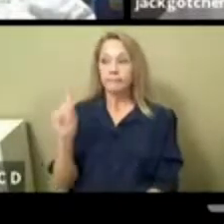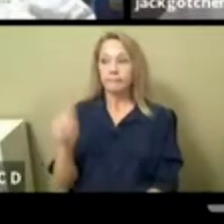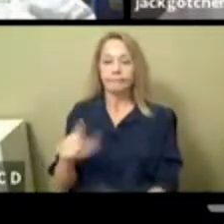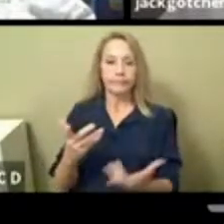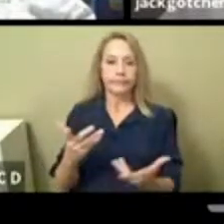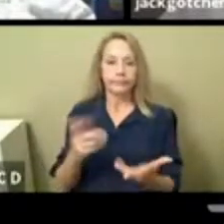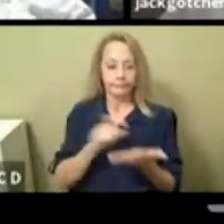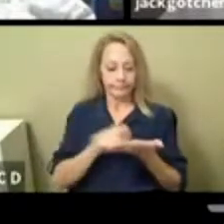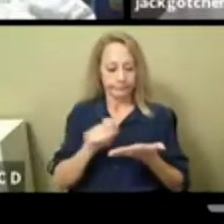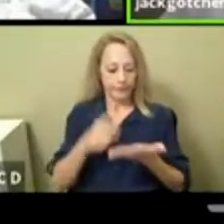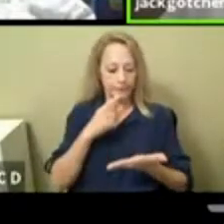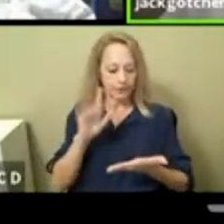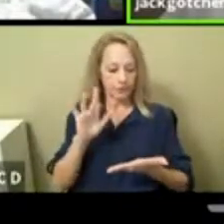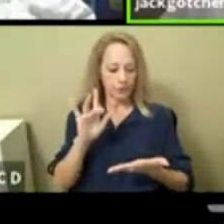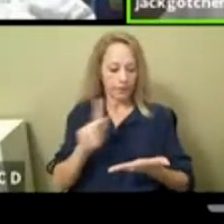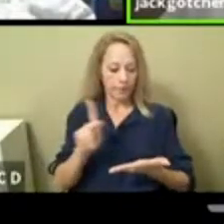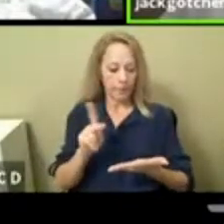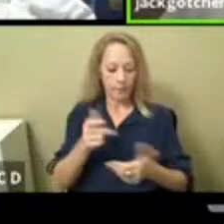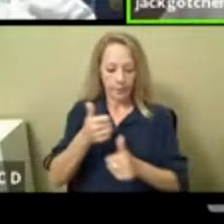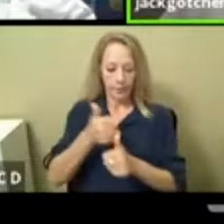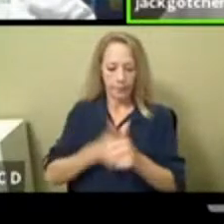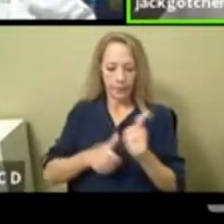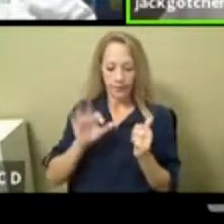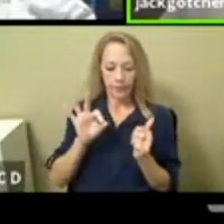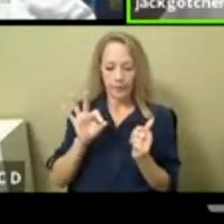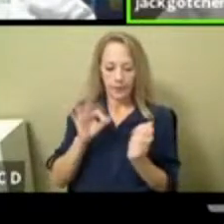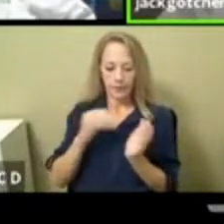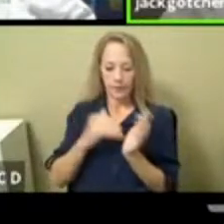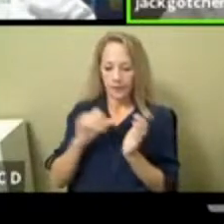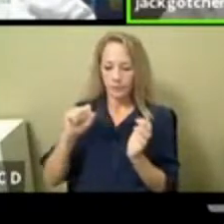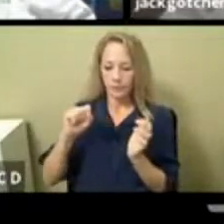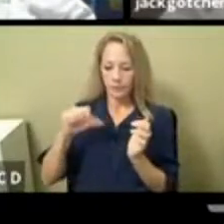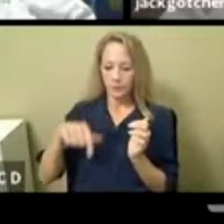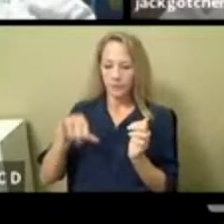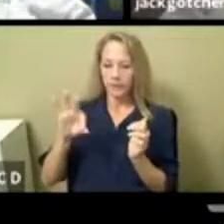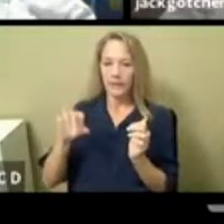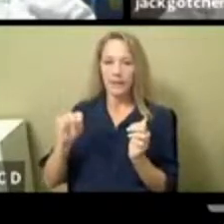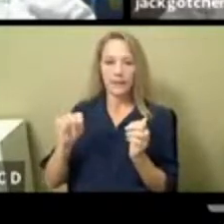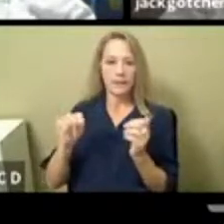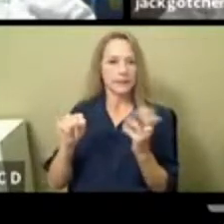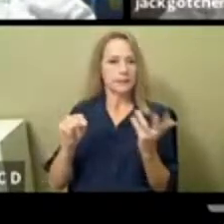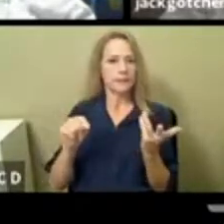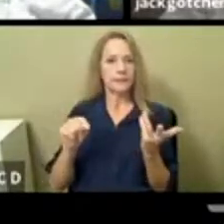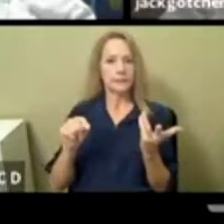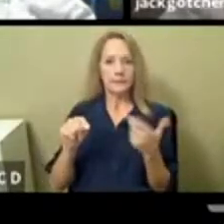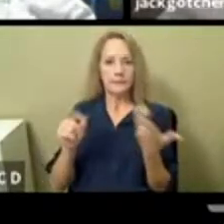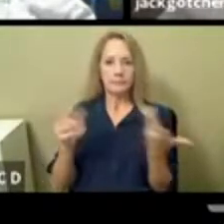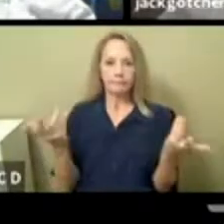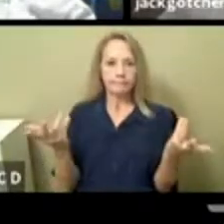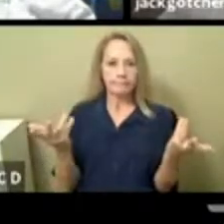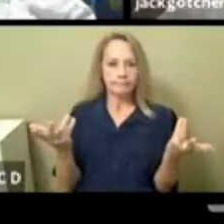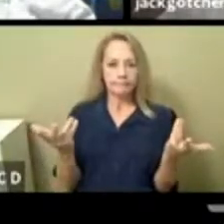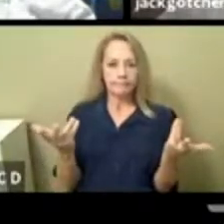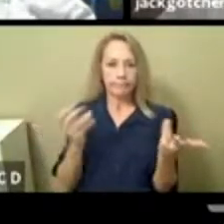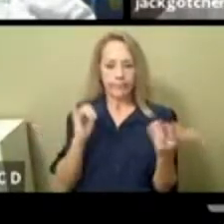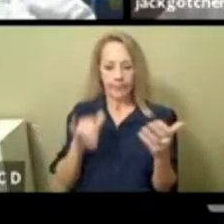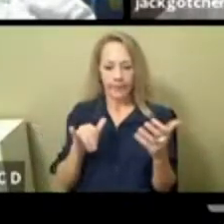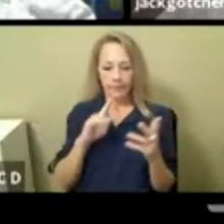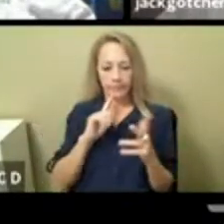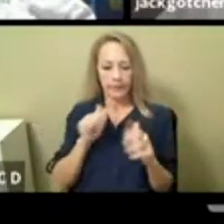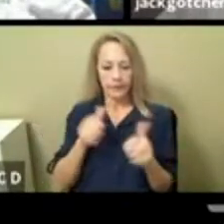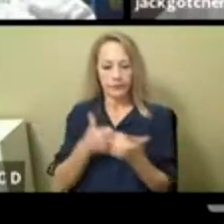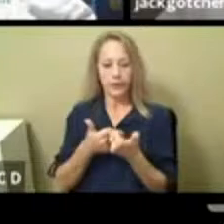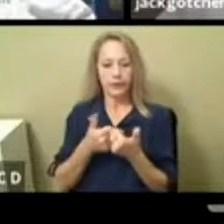per 9,000 square feet. And so I think that's a really challenging thing to